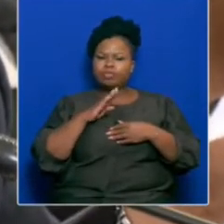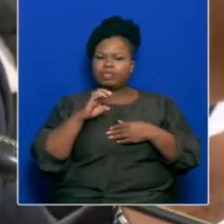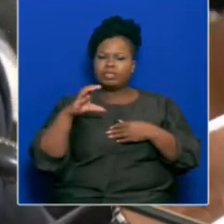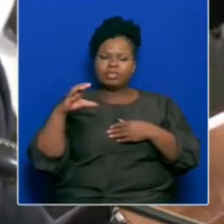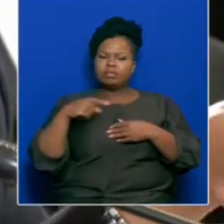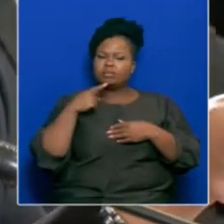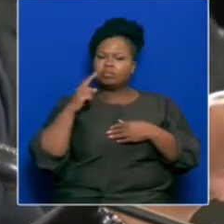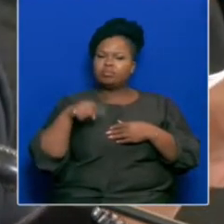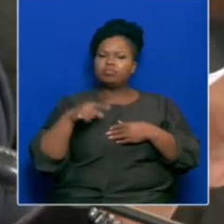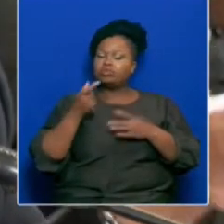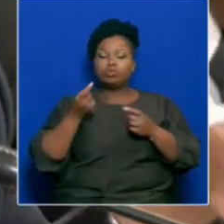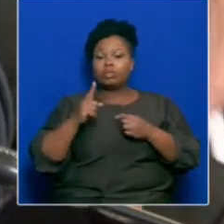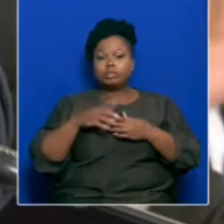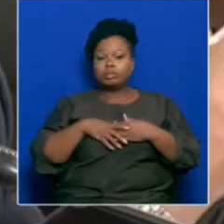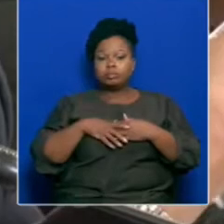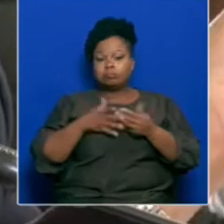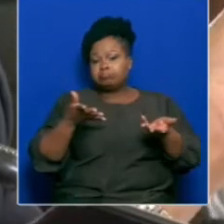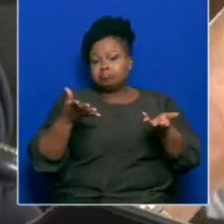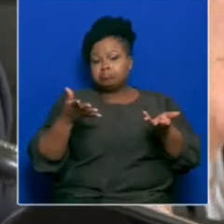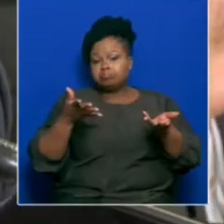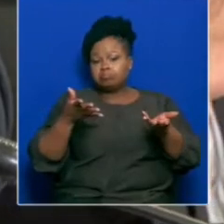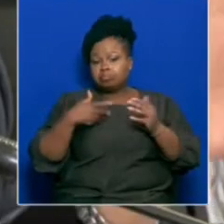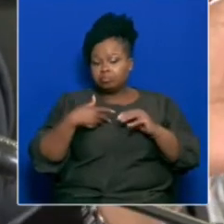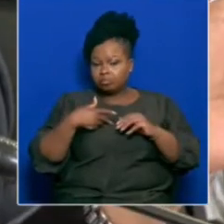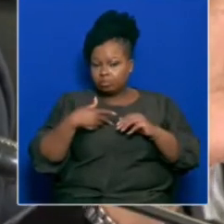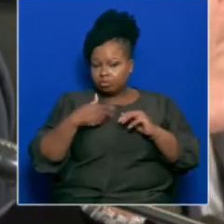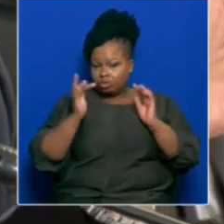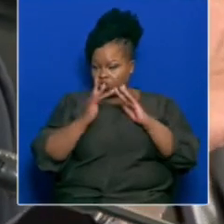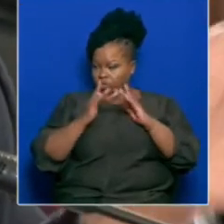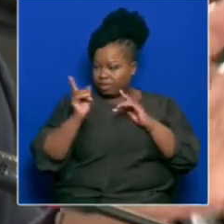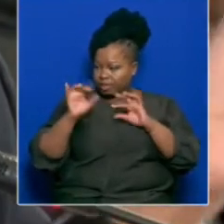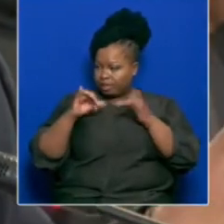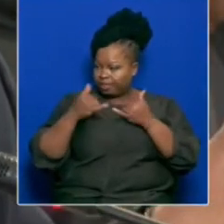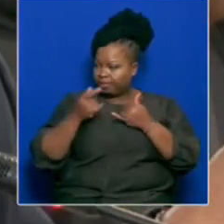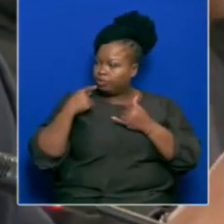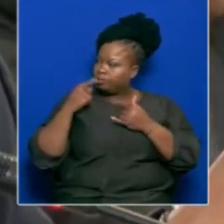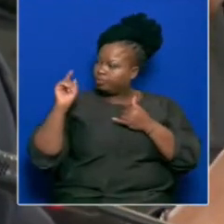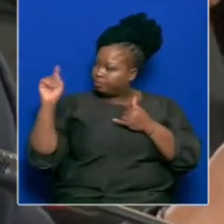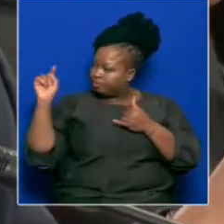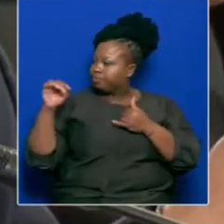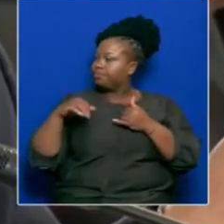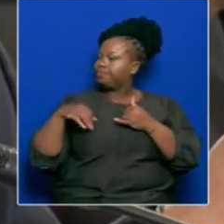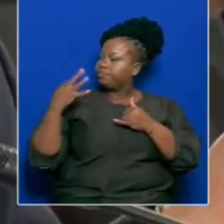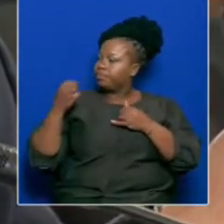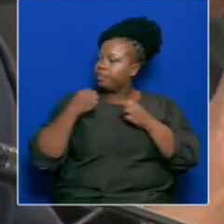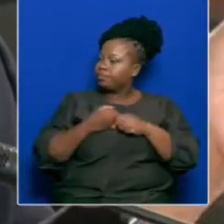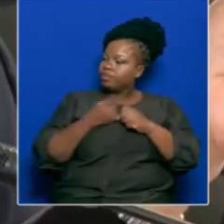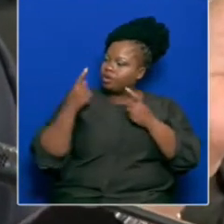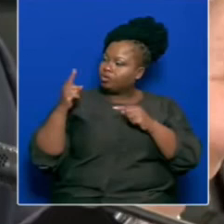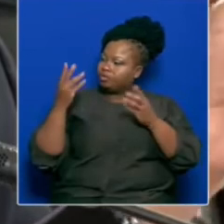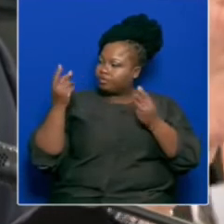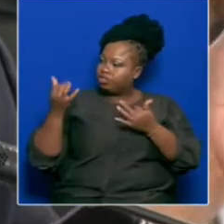it? Do they approach the bidder and say, give us 3 years audited financial